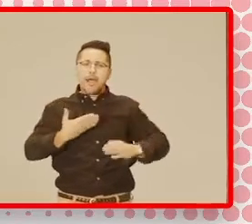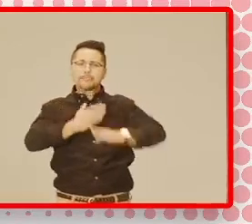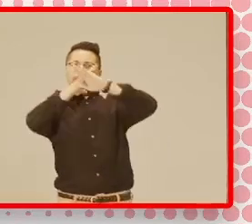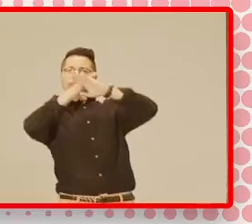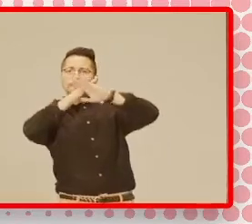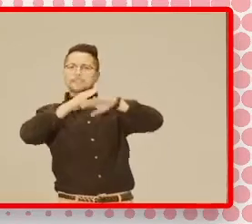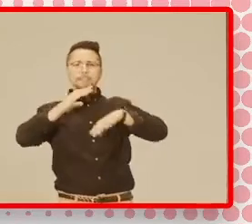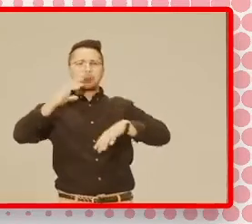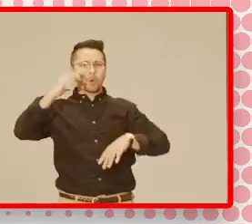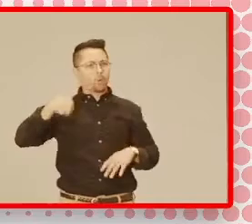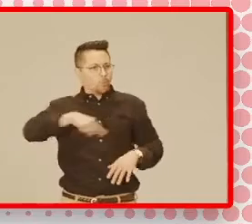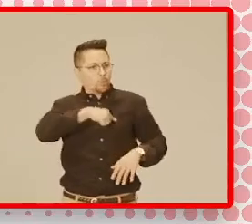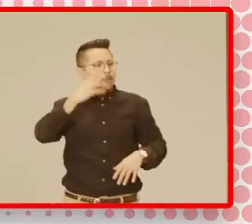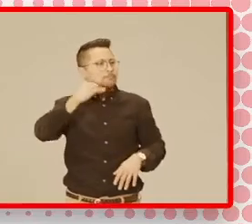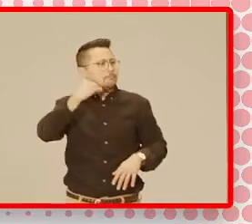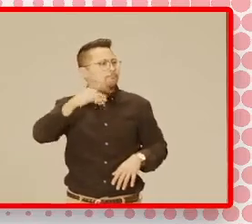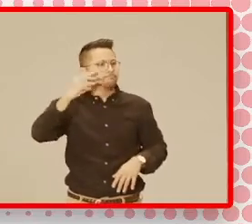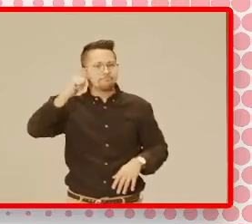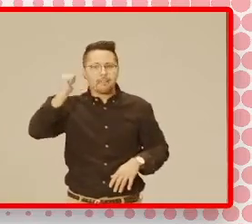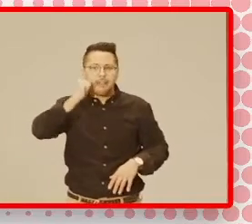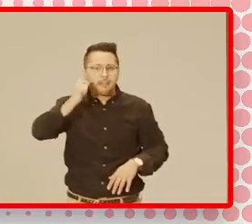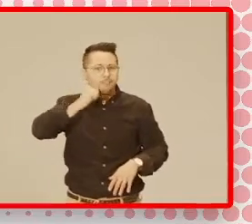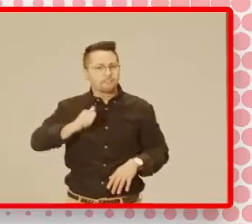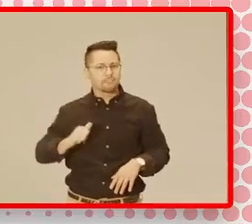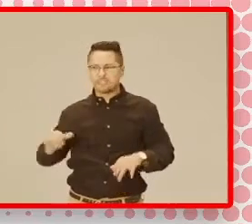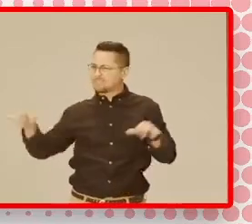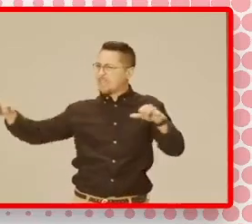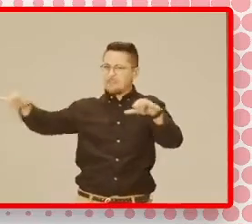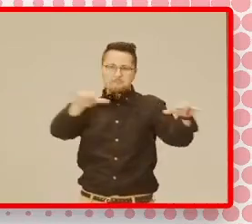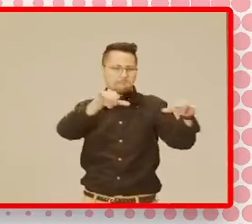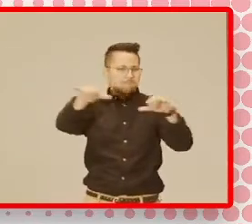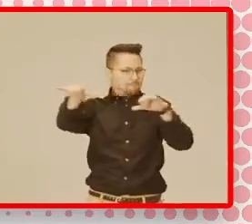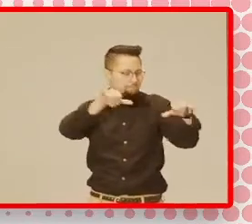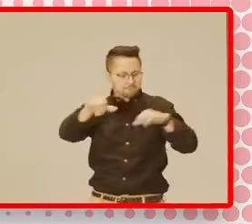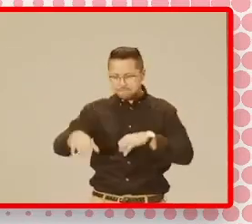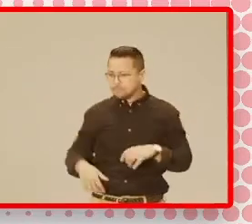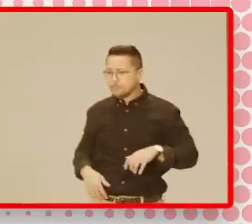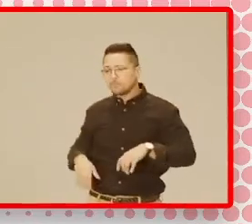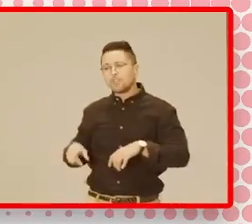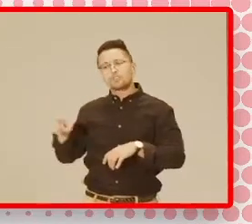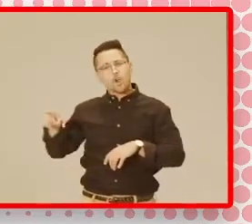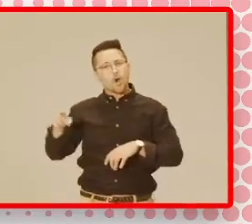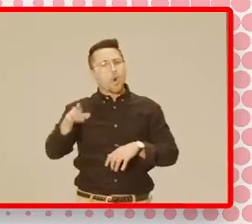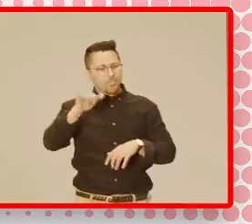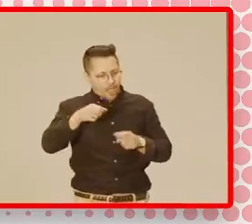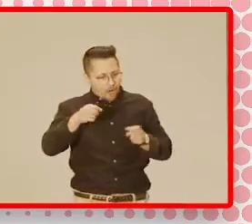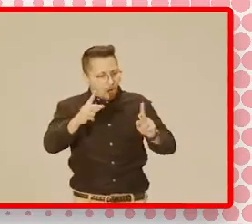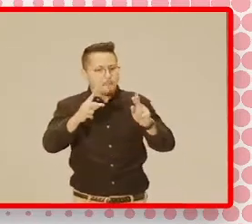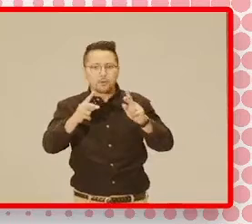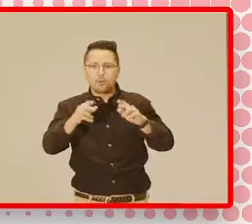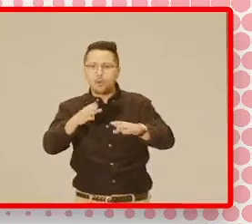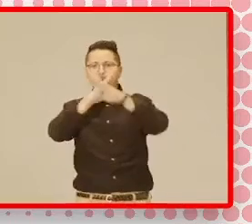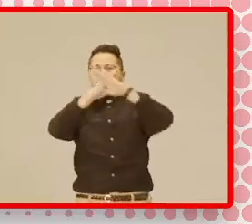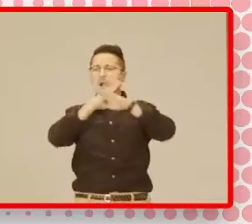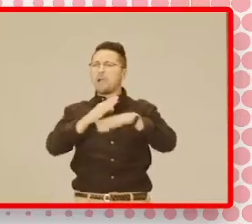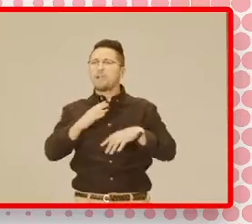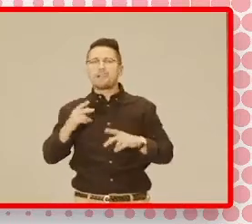Chris has shown us is those obstacles are just obstacles. They're an opportunity to get smarter, to find alternate ways to overcome them,